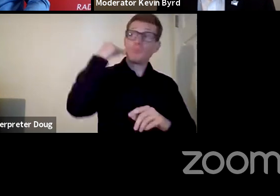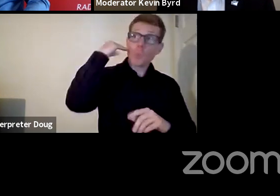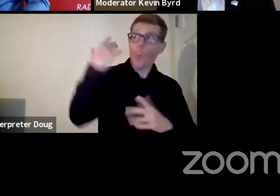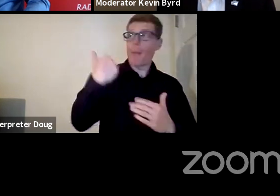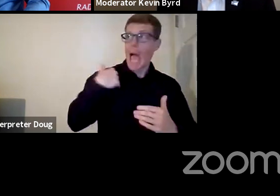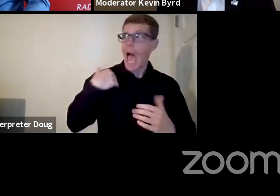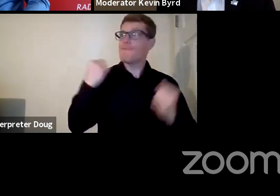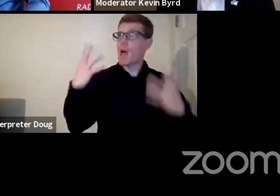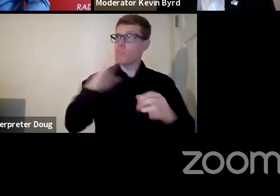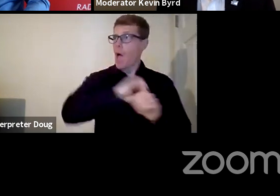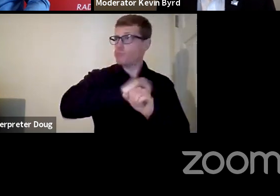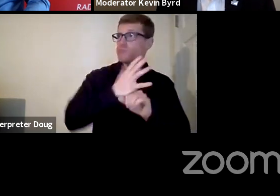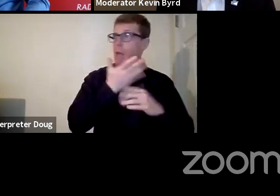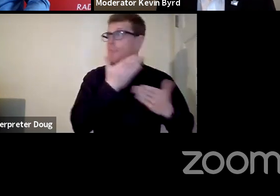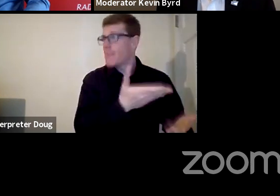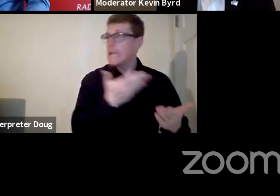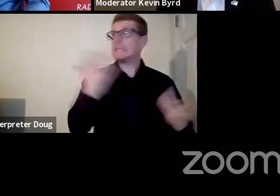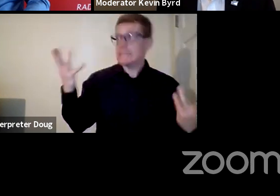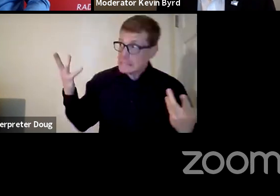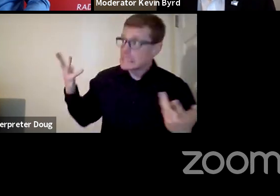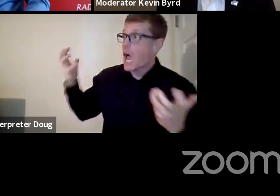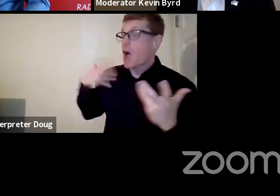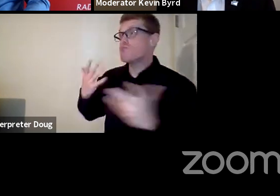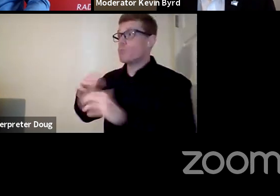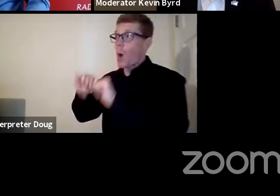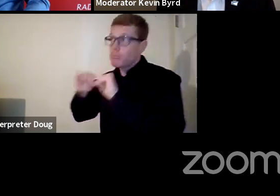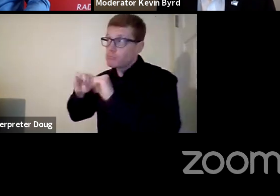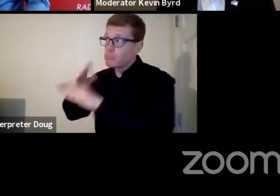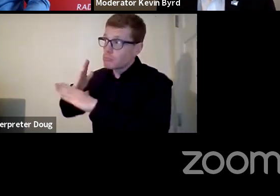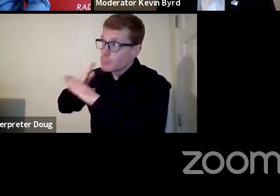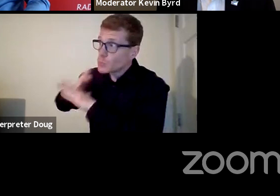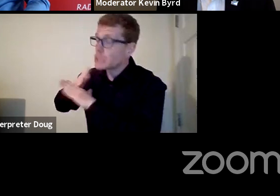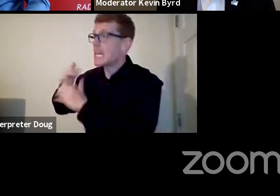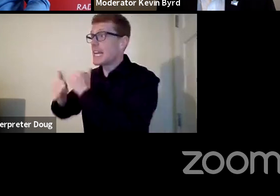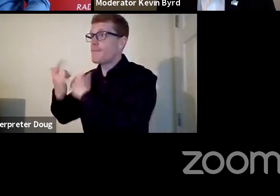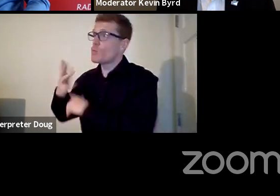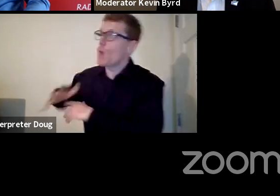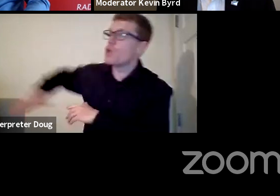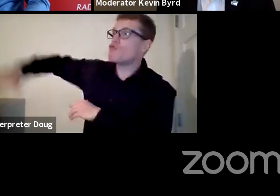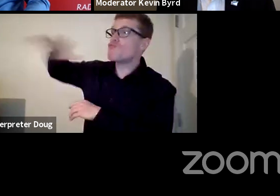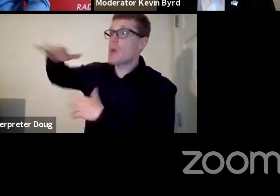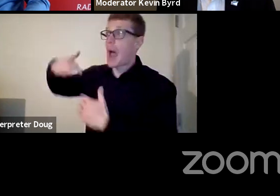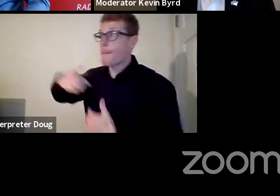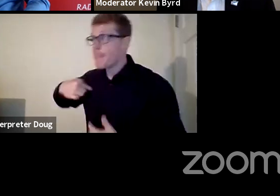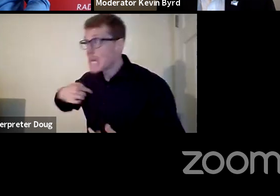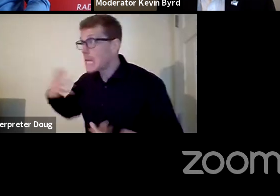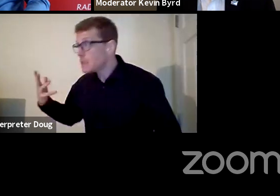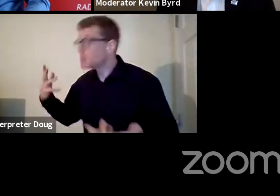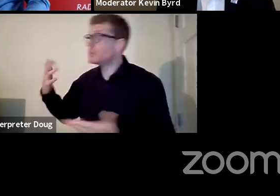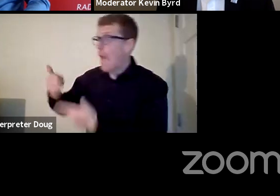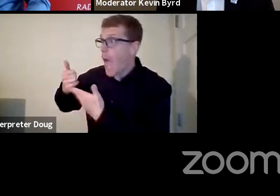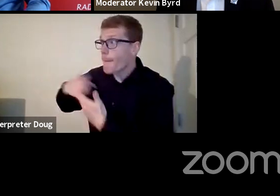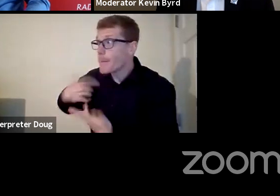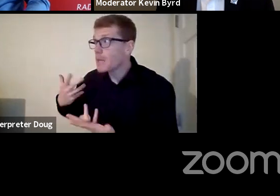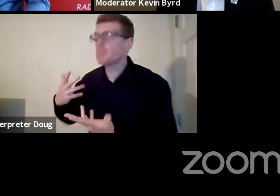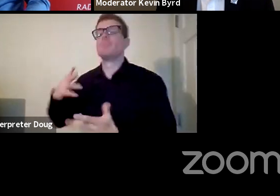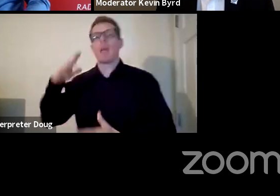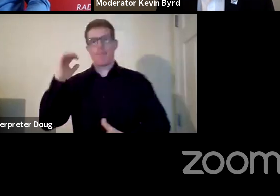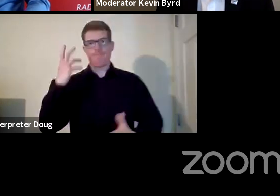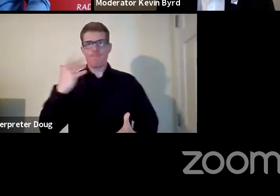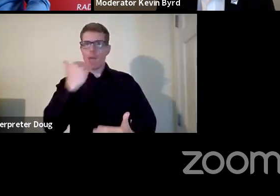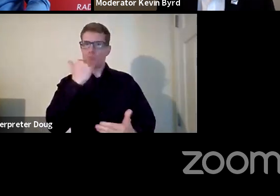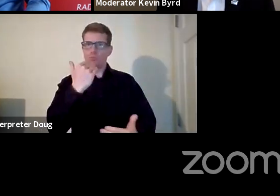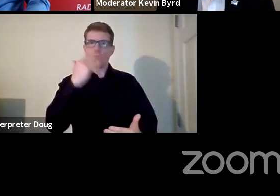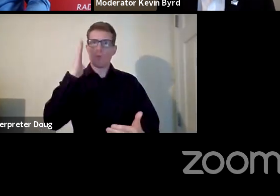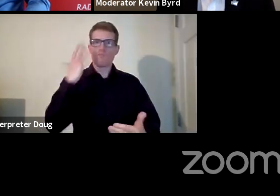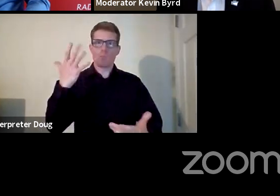really well. That's why I'm optimistic. That worked for us really well when we brought our students back from study abroad in March. It